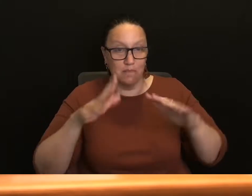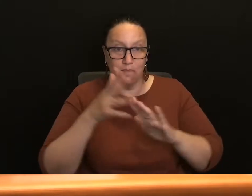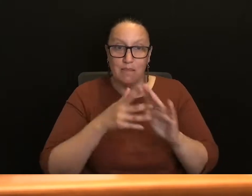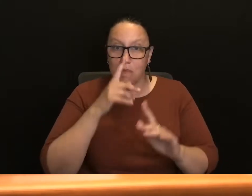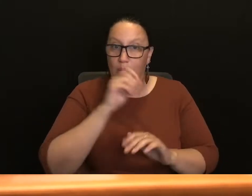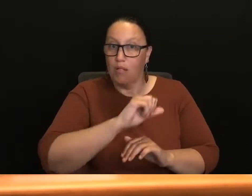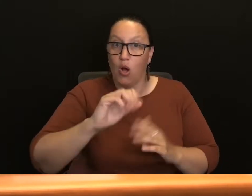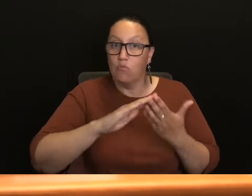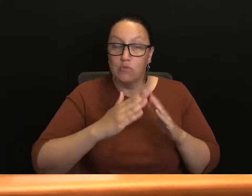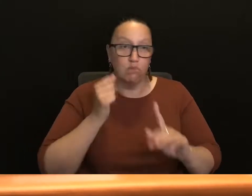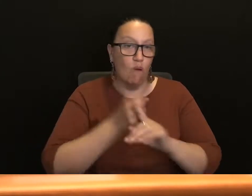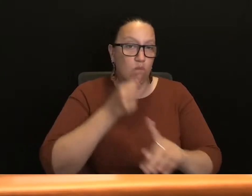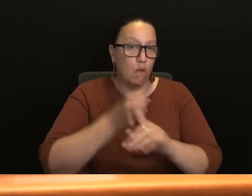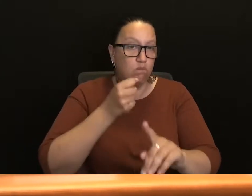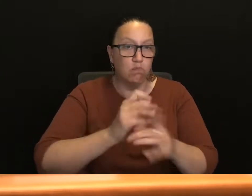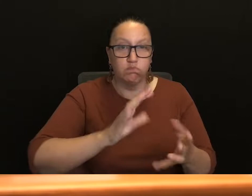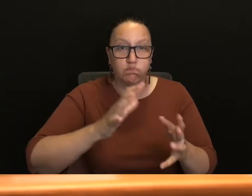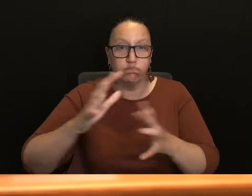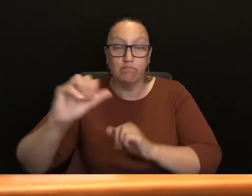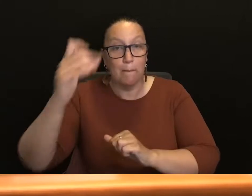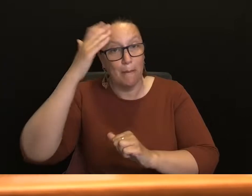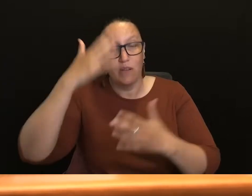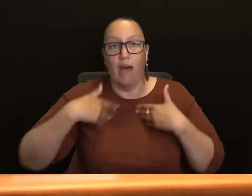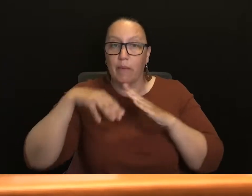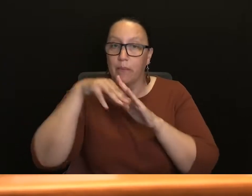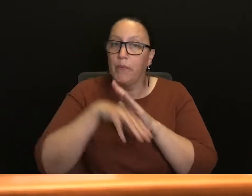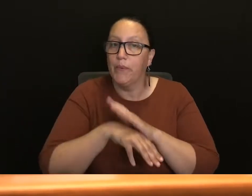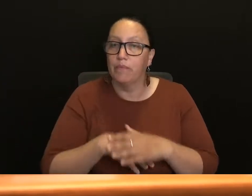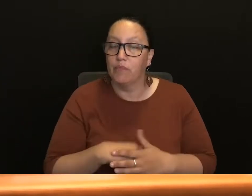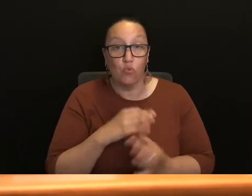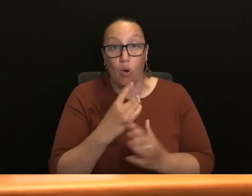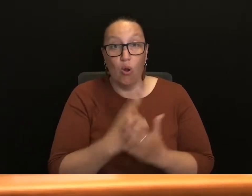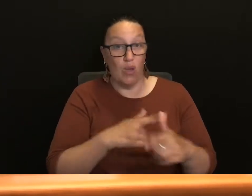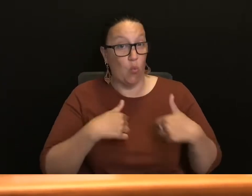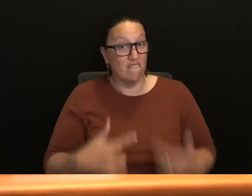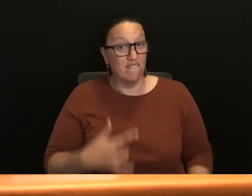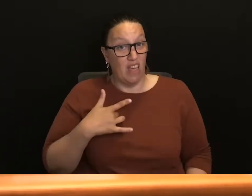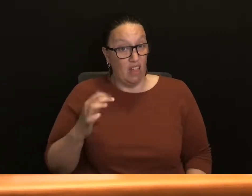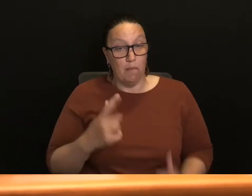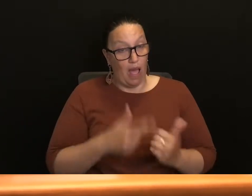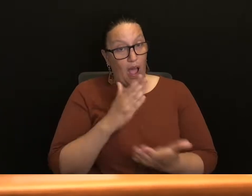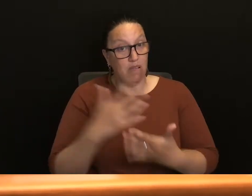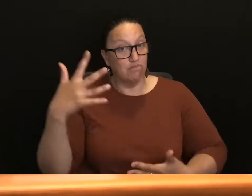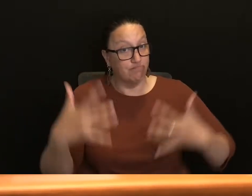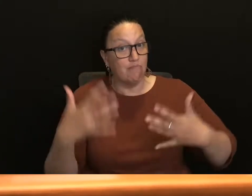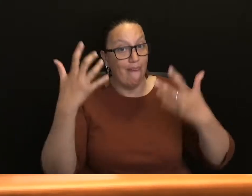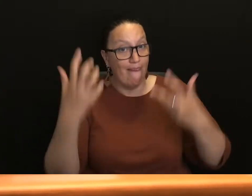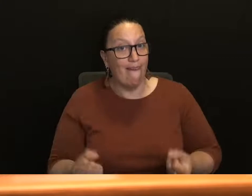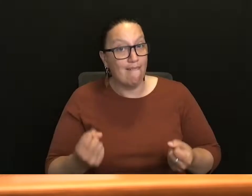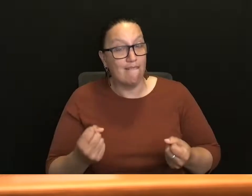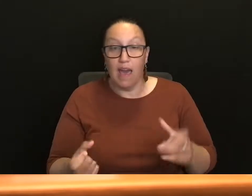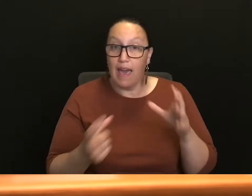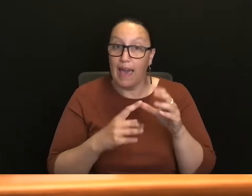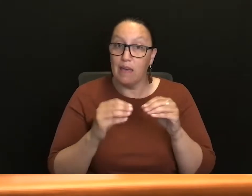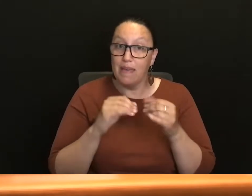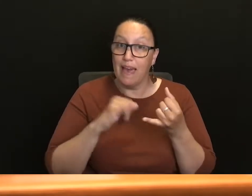This isn't subjective. The statistics back it up. The recent Australian Bureau of Statistics national study of mental health and